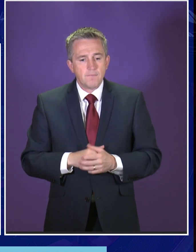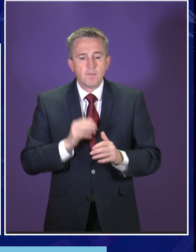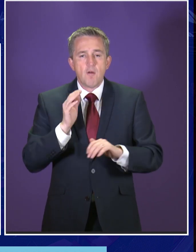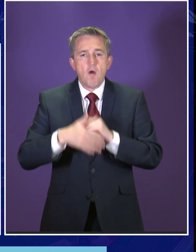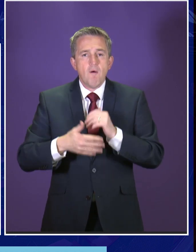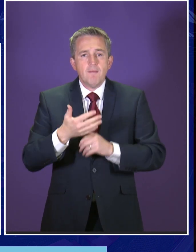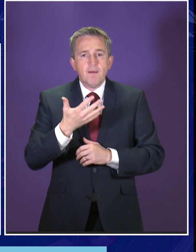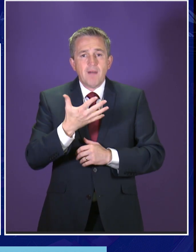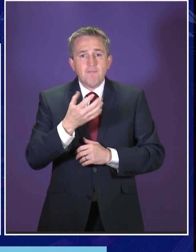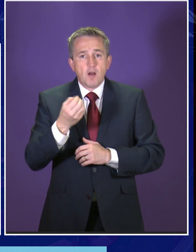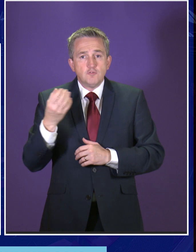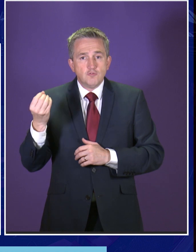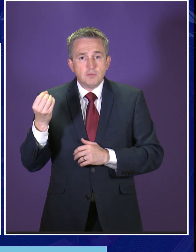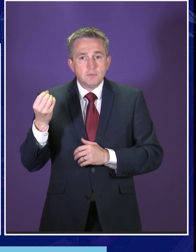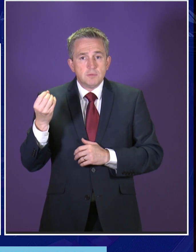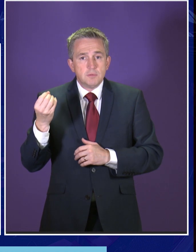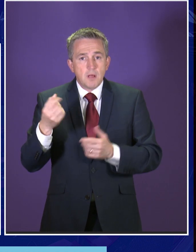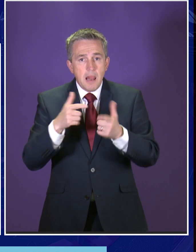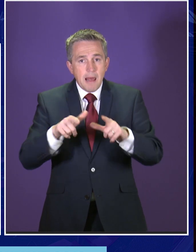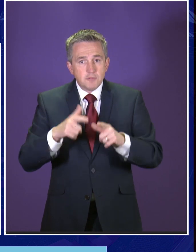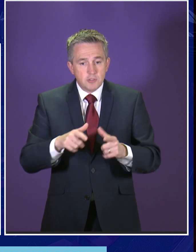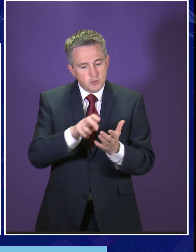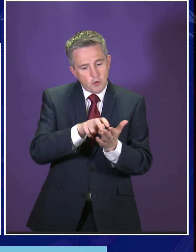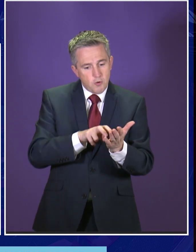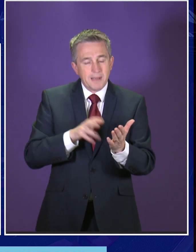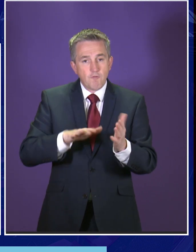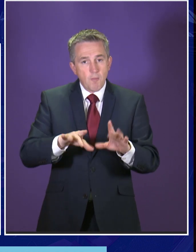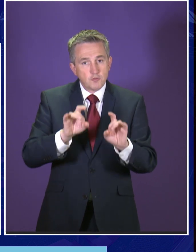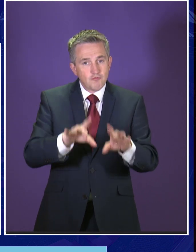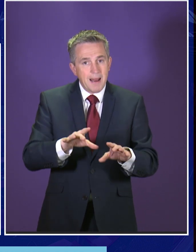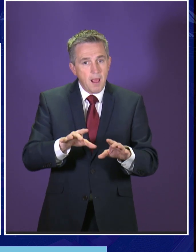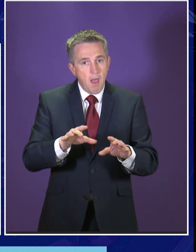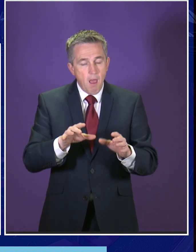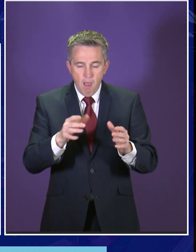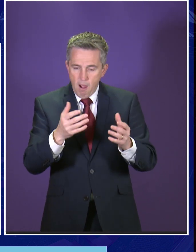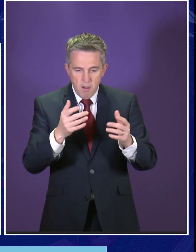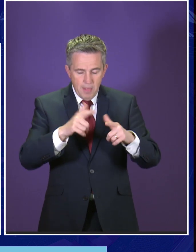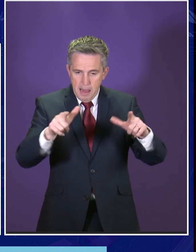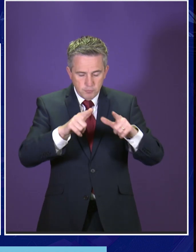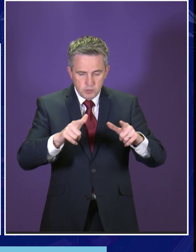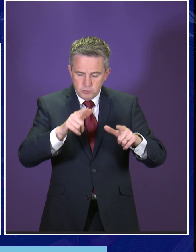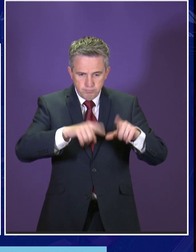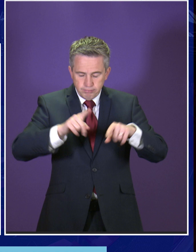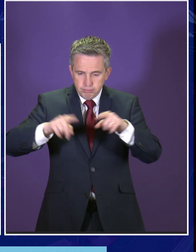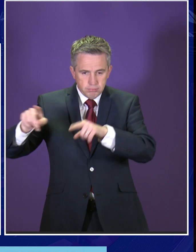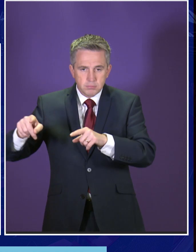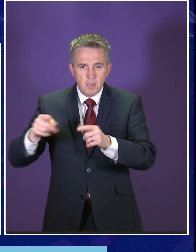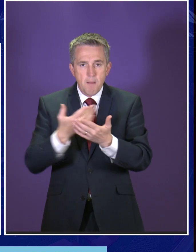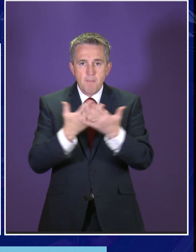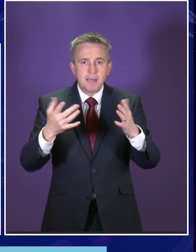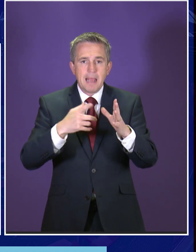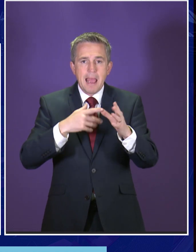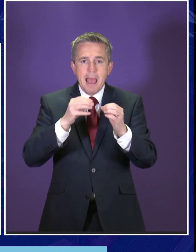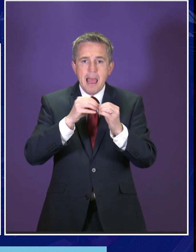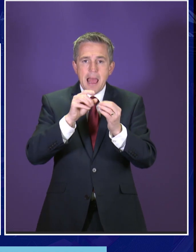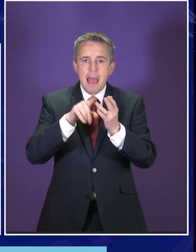over 500 different languages documented on the continent of Australia, many of which are in various states of disrepair. Many Aboriginal languages have a